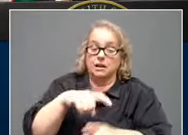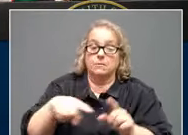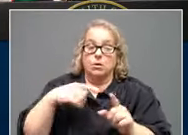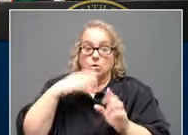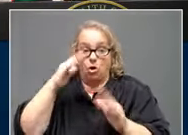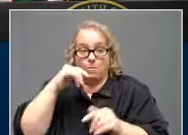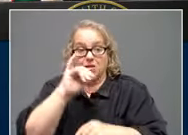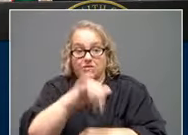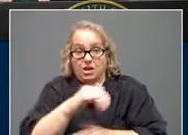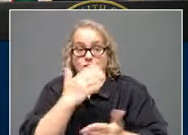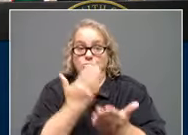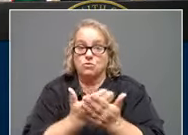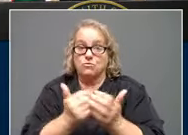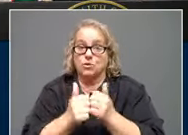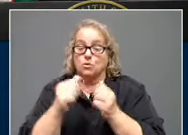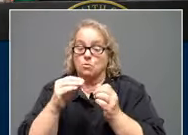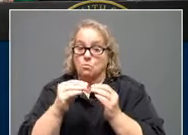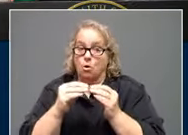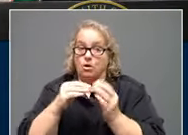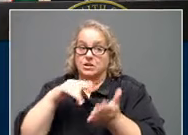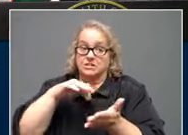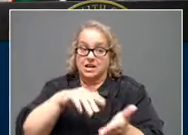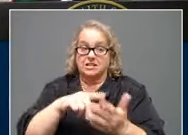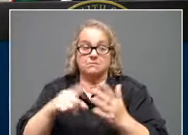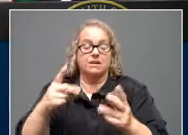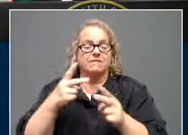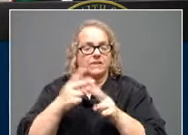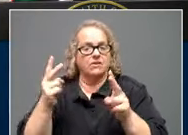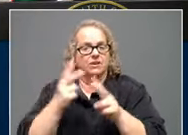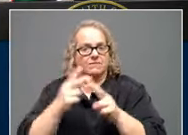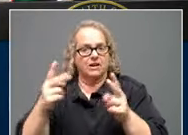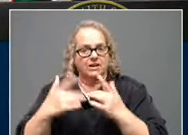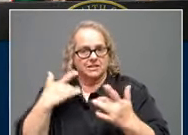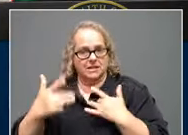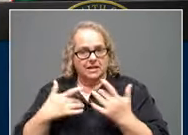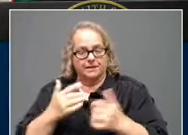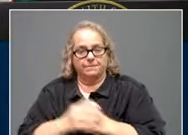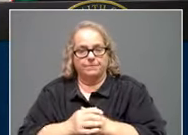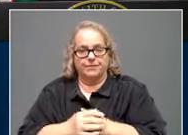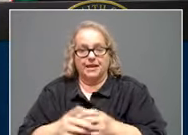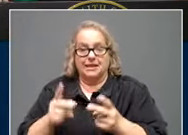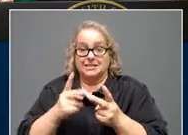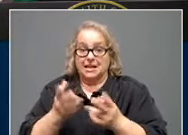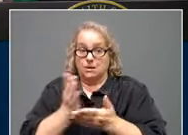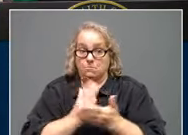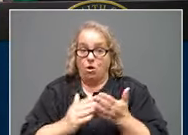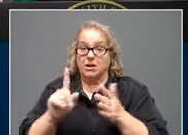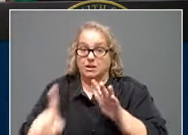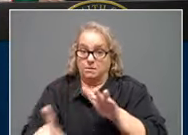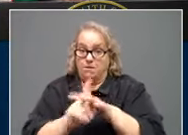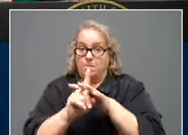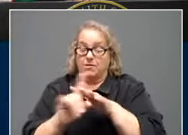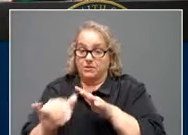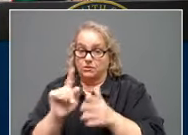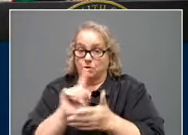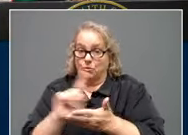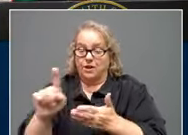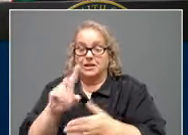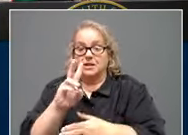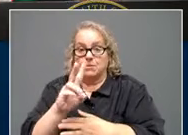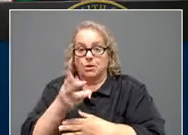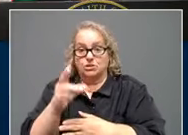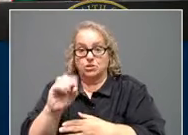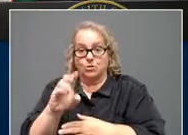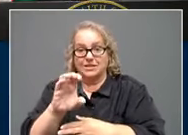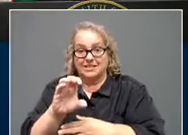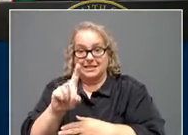studies, but very, very exciting. Second piece, and I know that came up this week with the WHO, but the CDC director